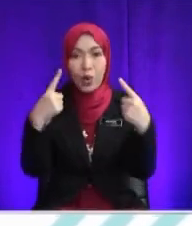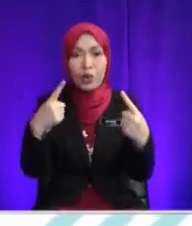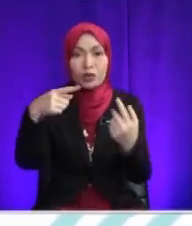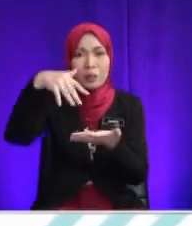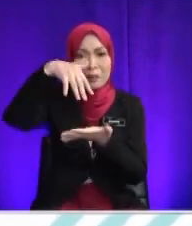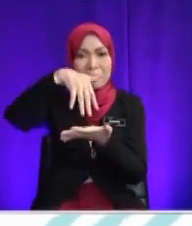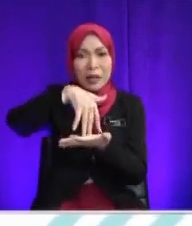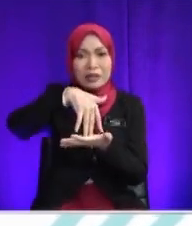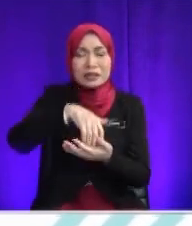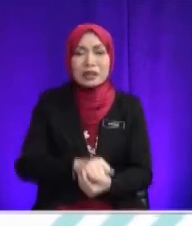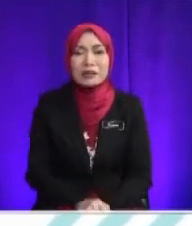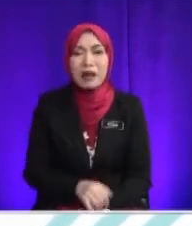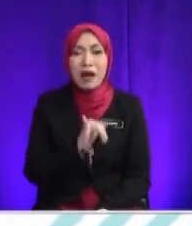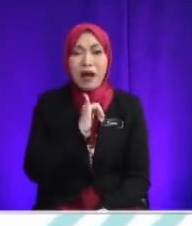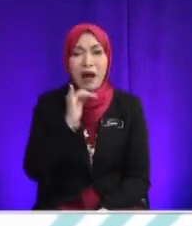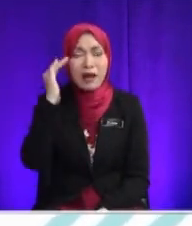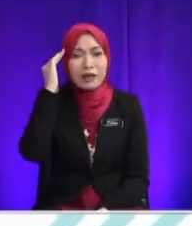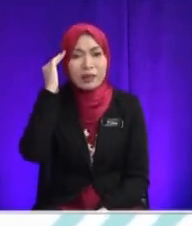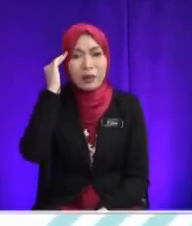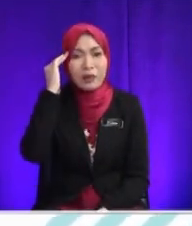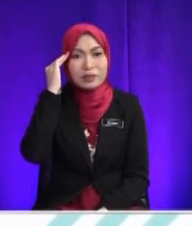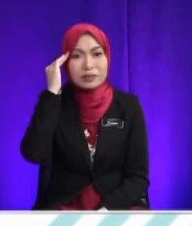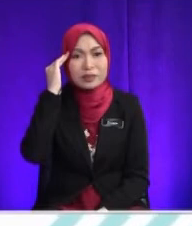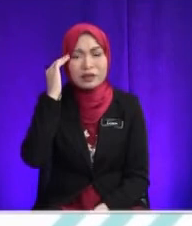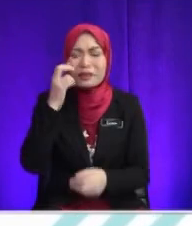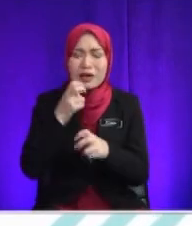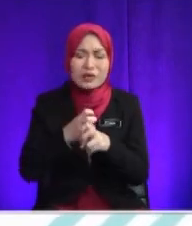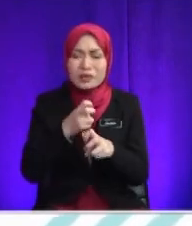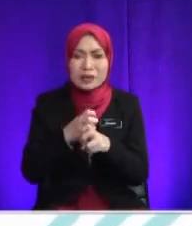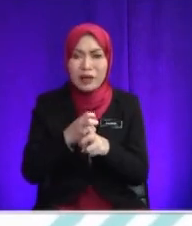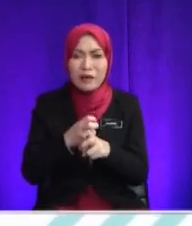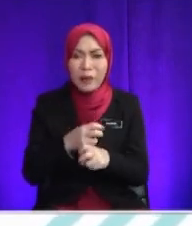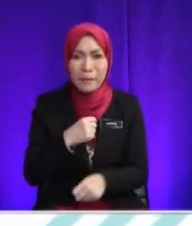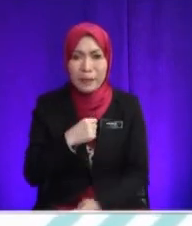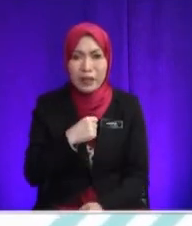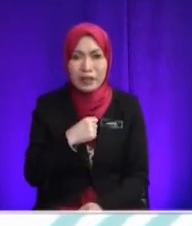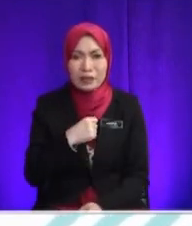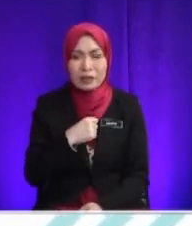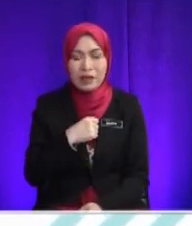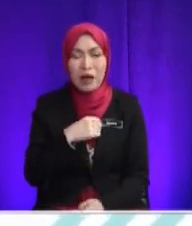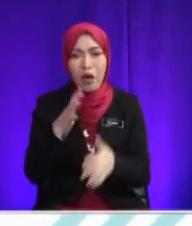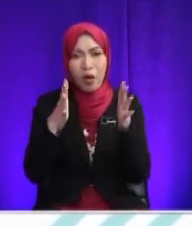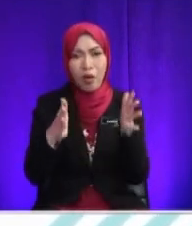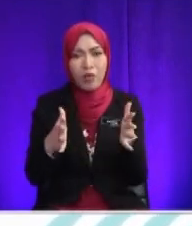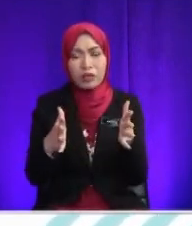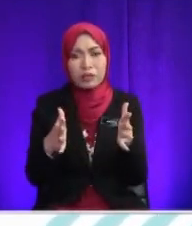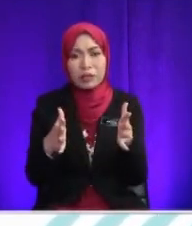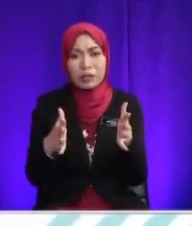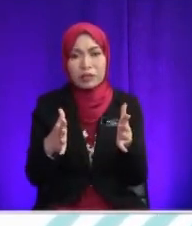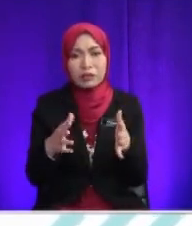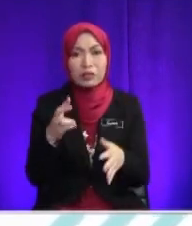I know I was difficult to put up with, and I'm not surprised nobody believed anything I said or trusted me with